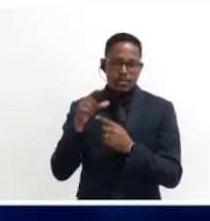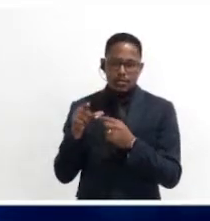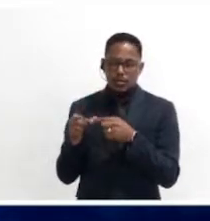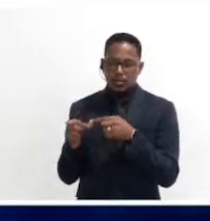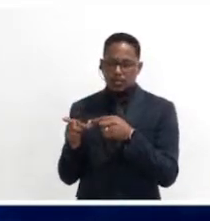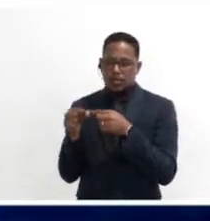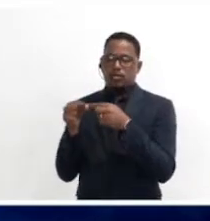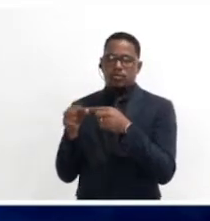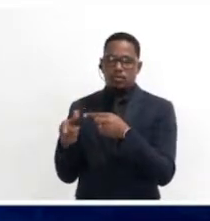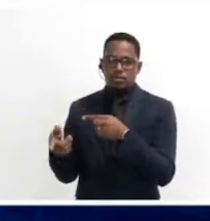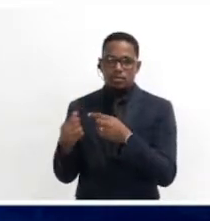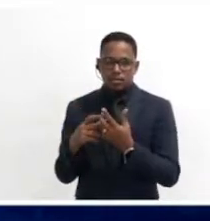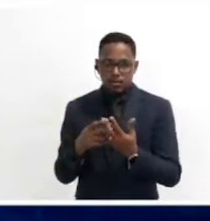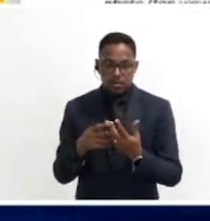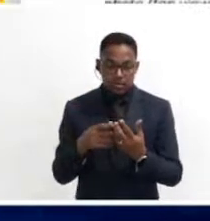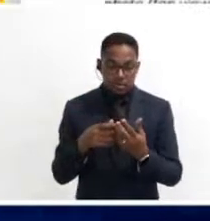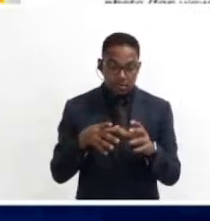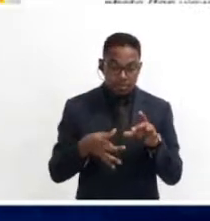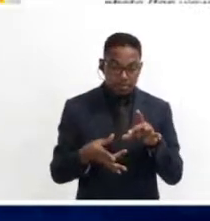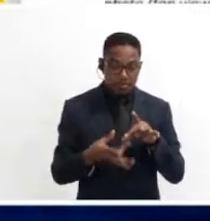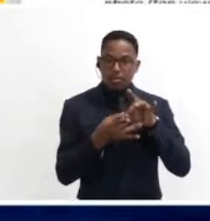of current.